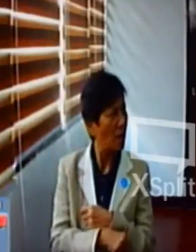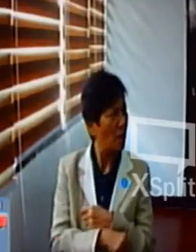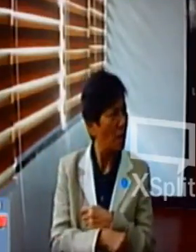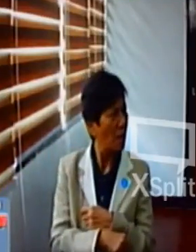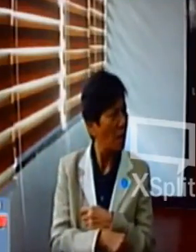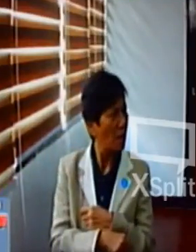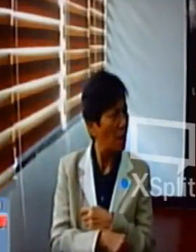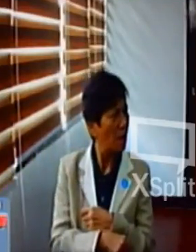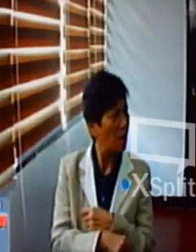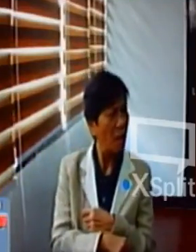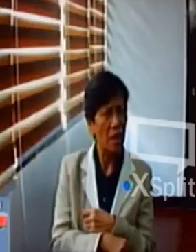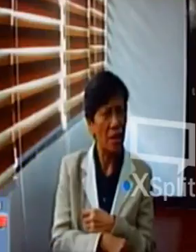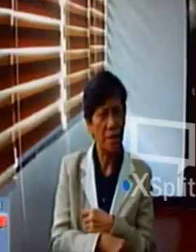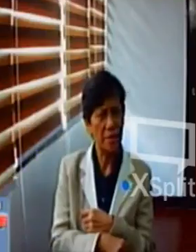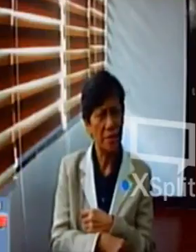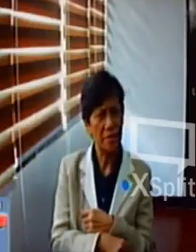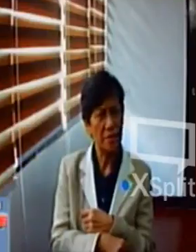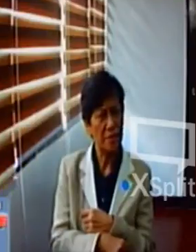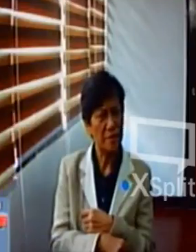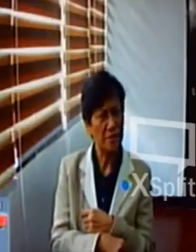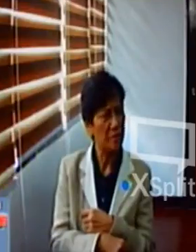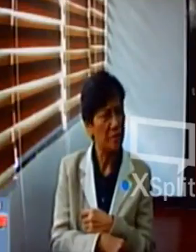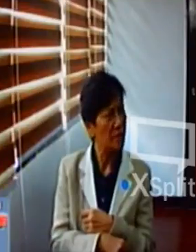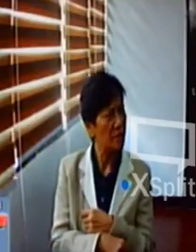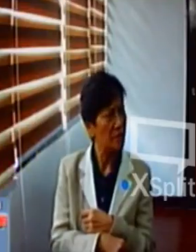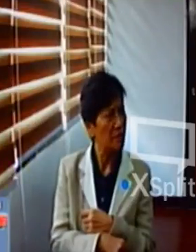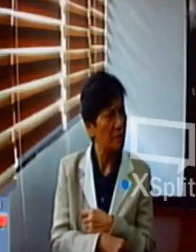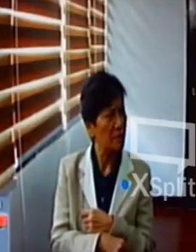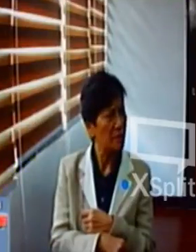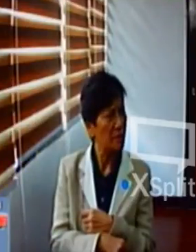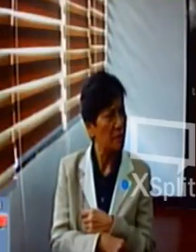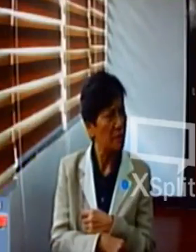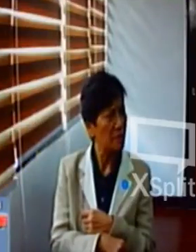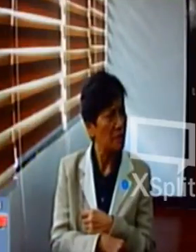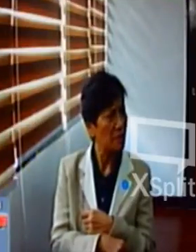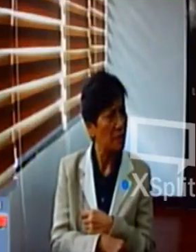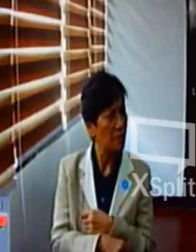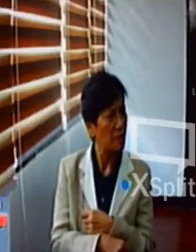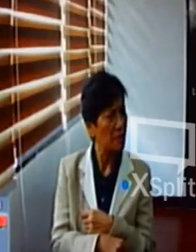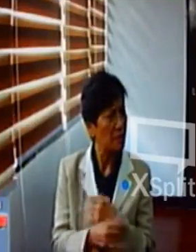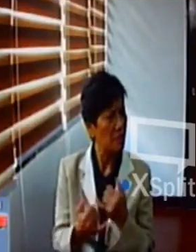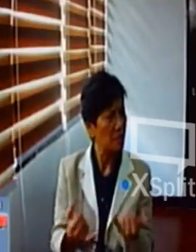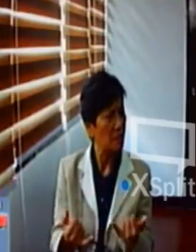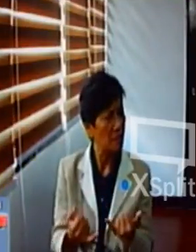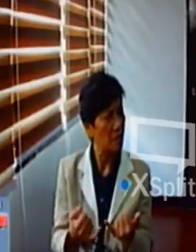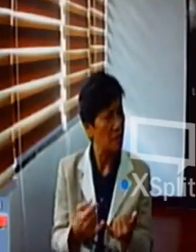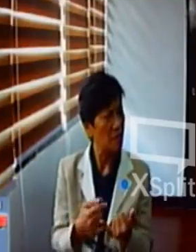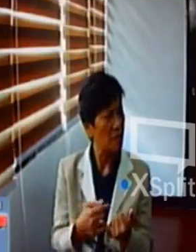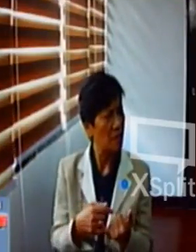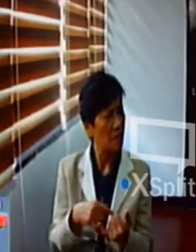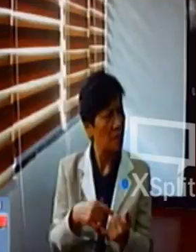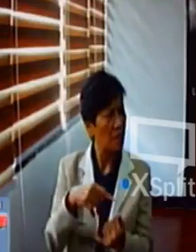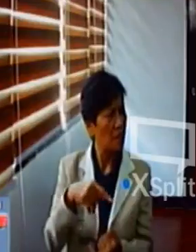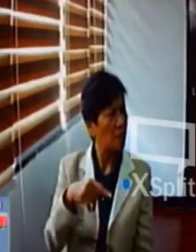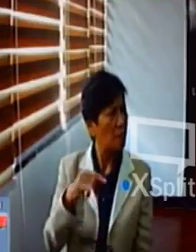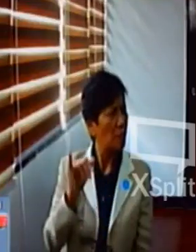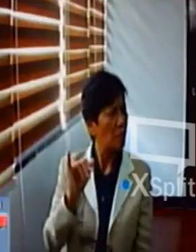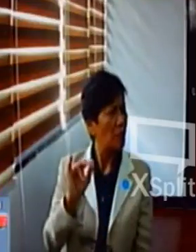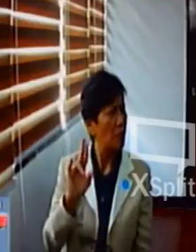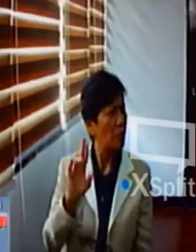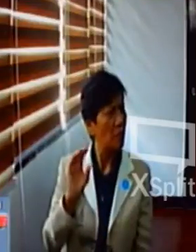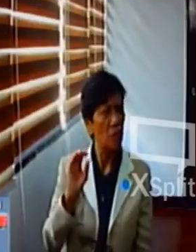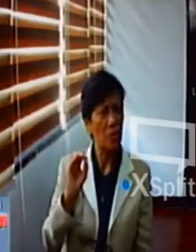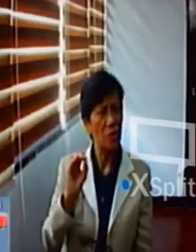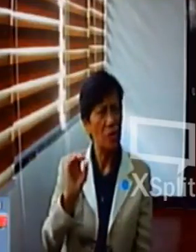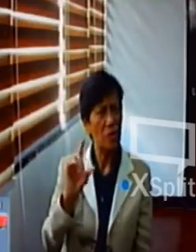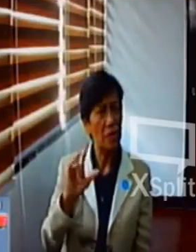Pyridinium bahamense. But now, scientists are saying we don't see Pyridinium anymore. We're seeing a different kind